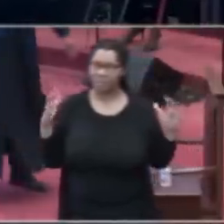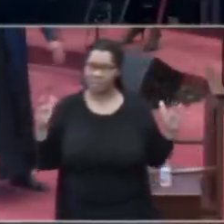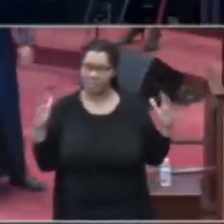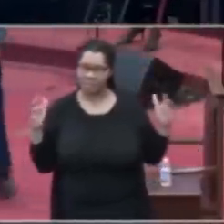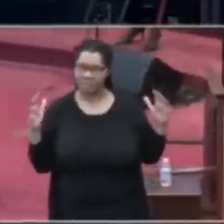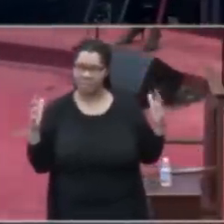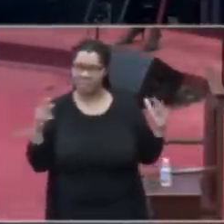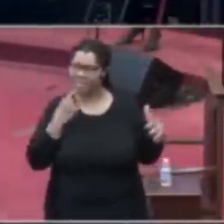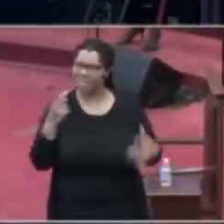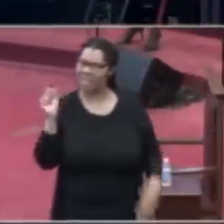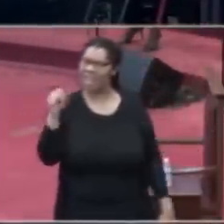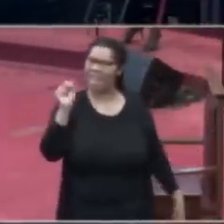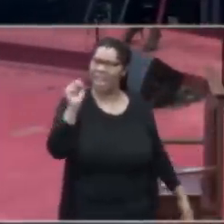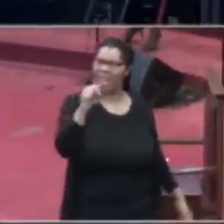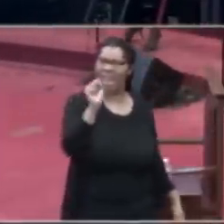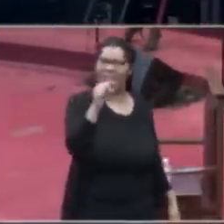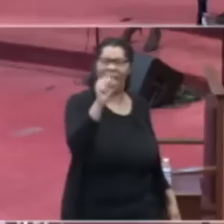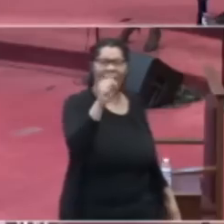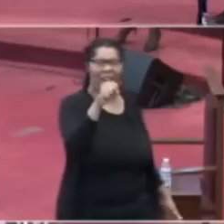Say,